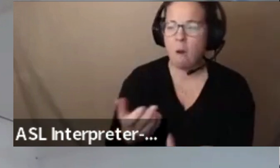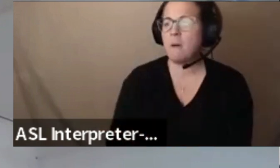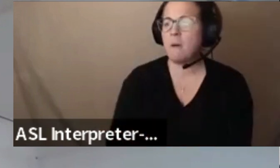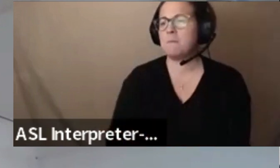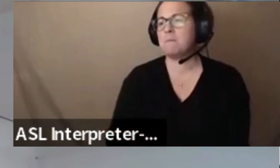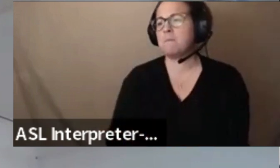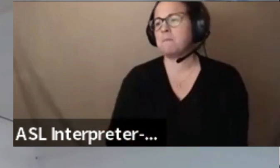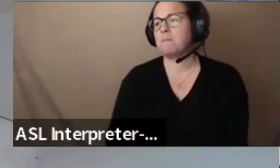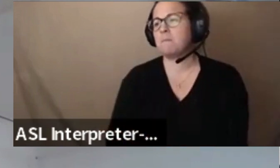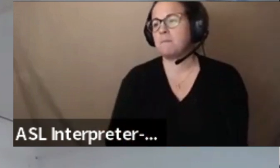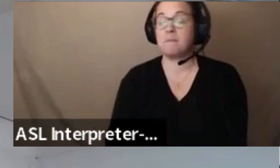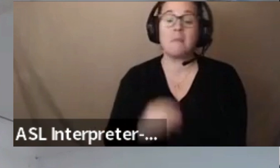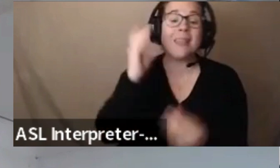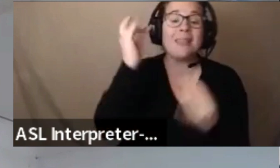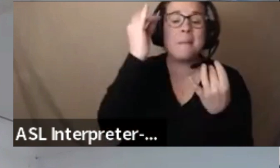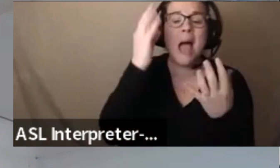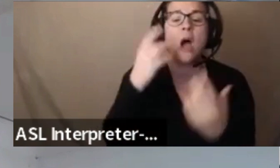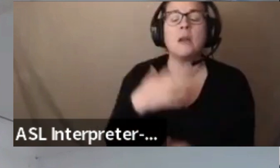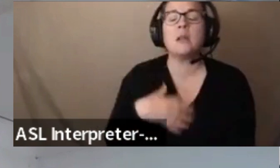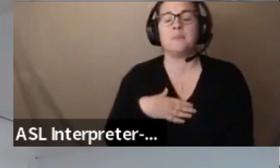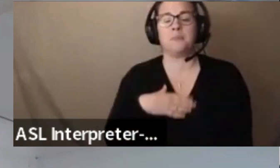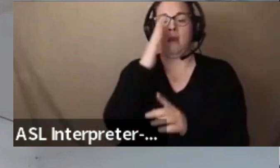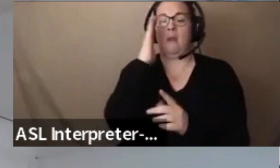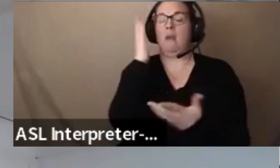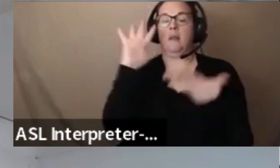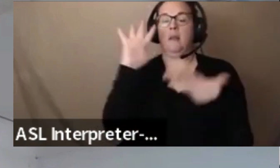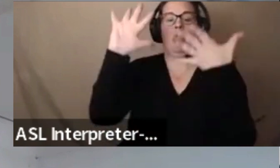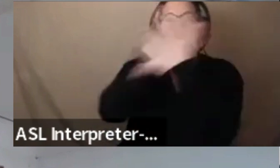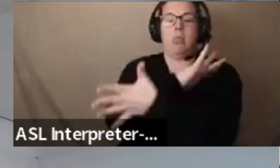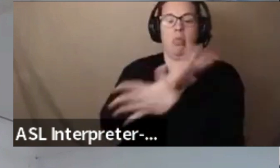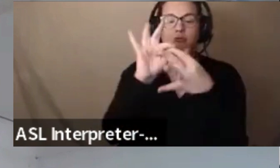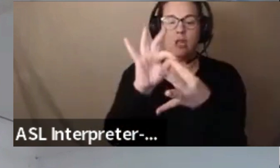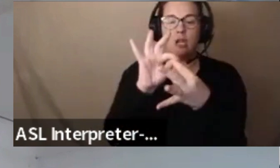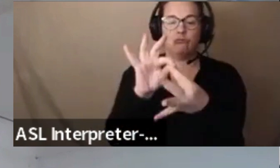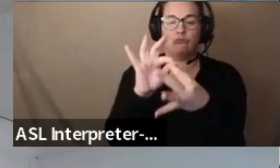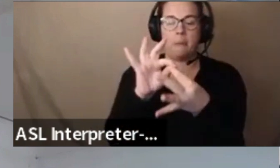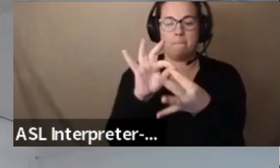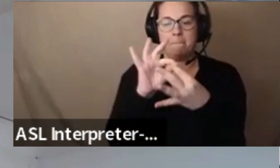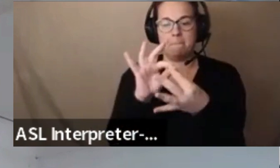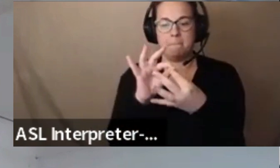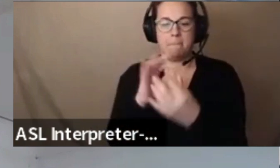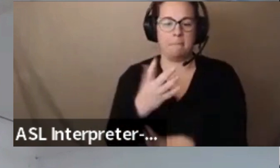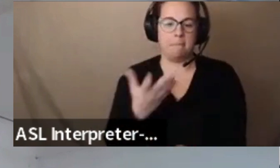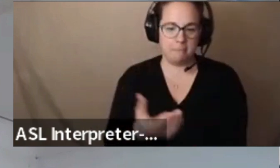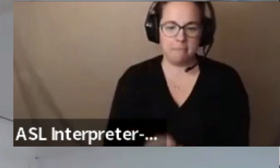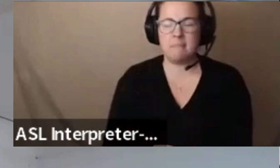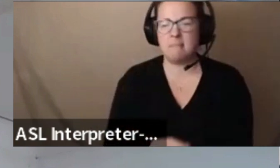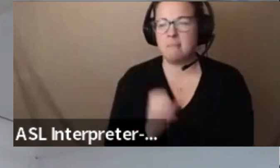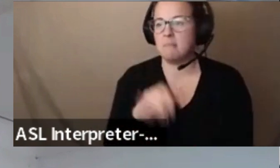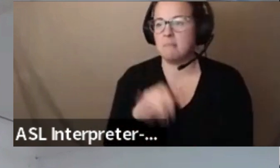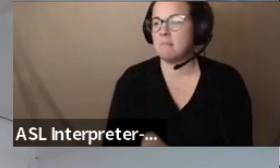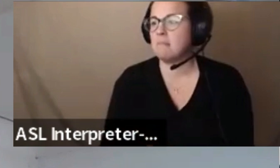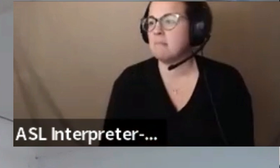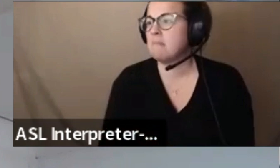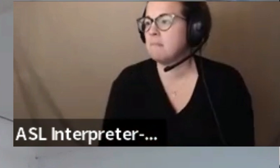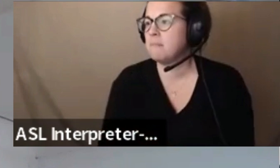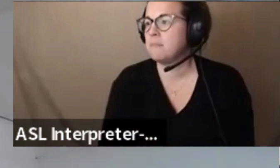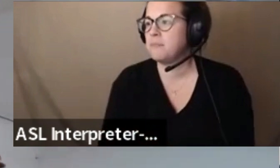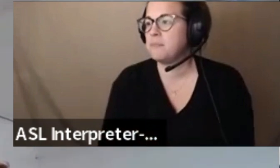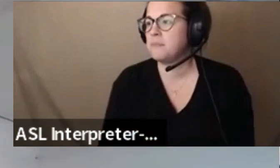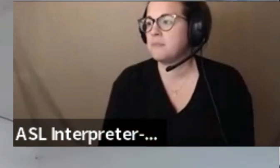beard relationships, and so on and so on and so on and so on and so on. Which brings us really to the fact that Shakespeare